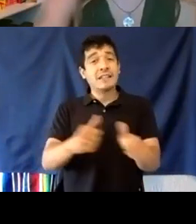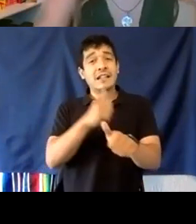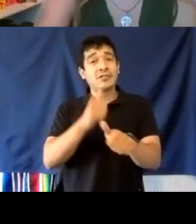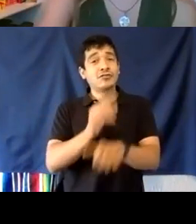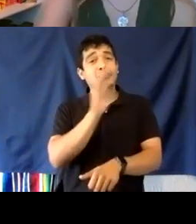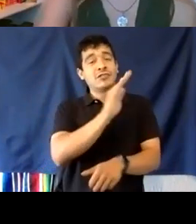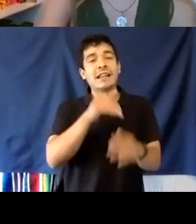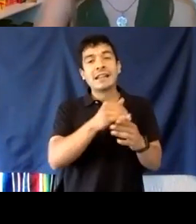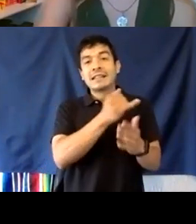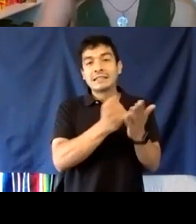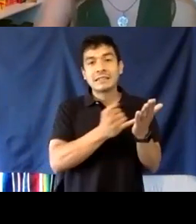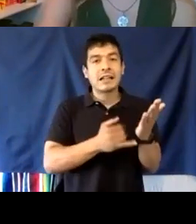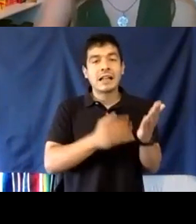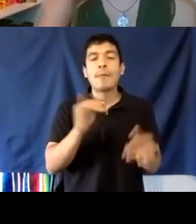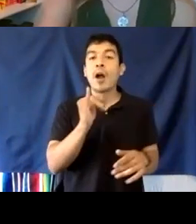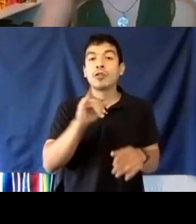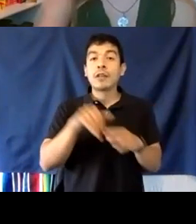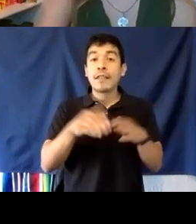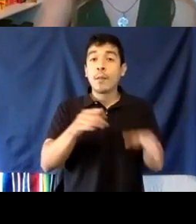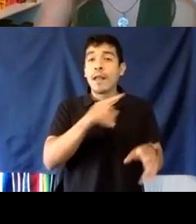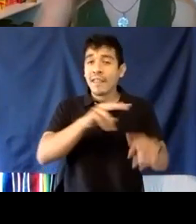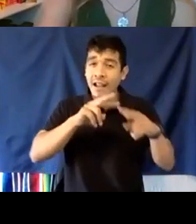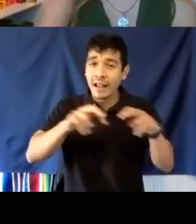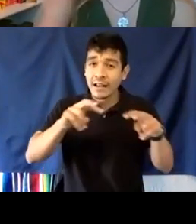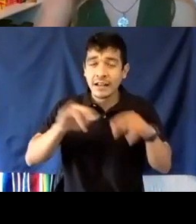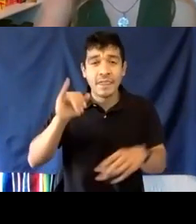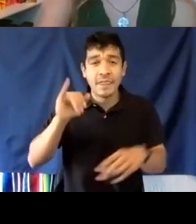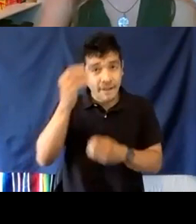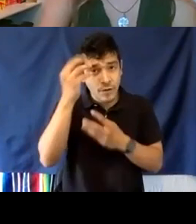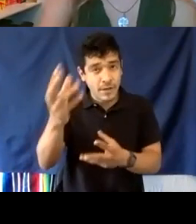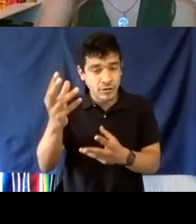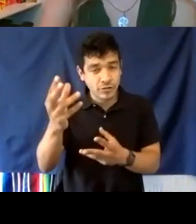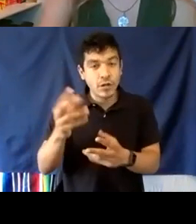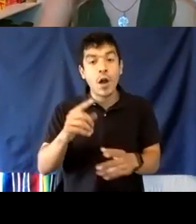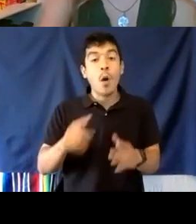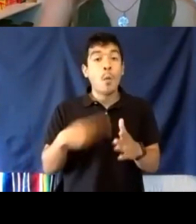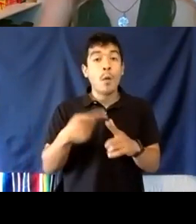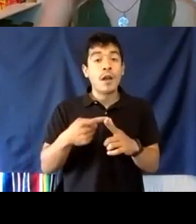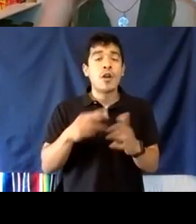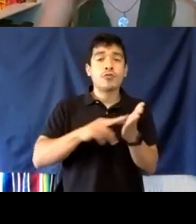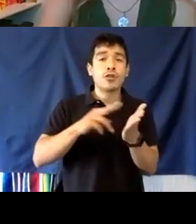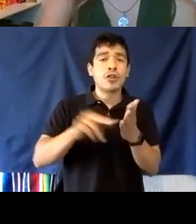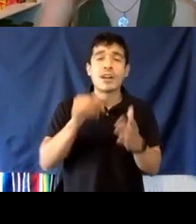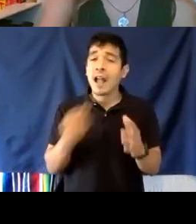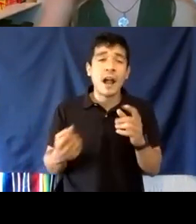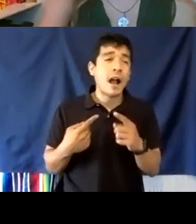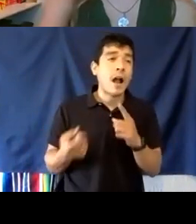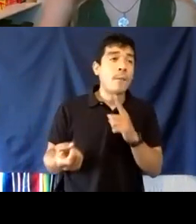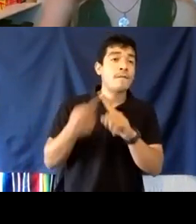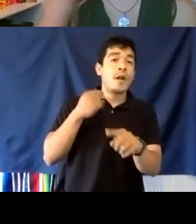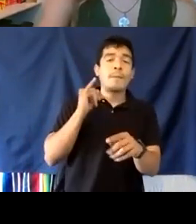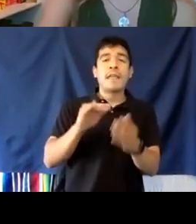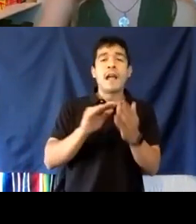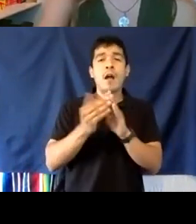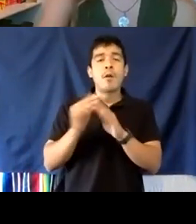the design, but also in the analysis, especially when research is not emanating from the community for whom it